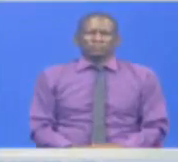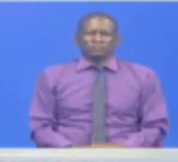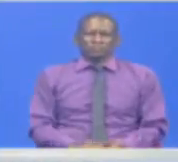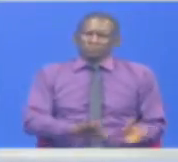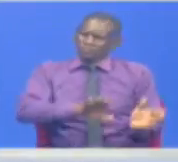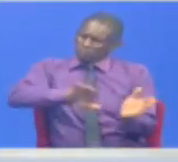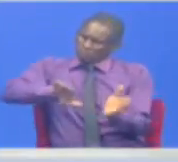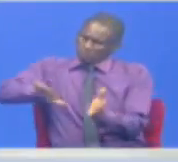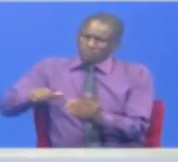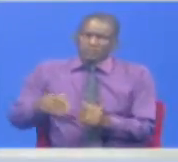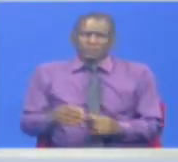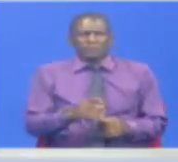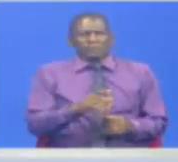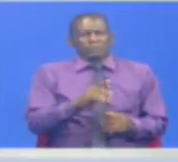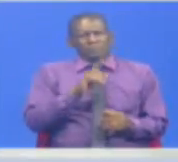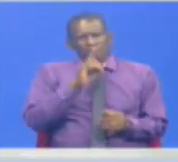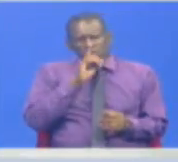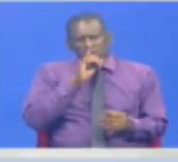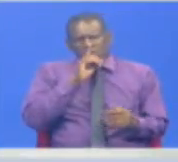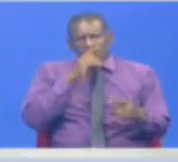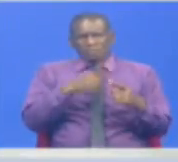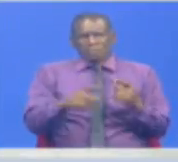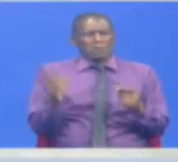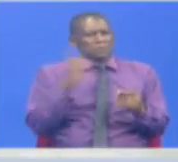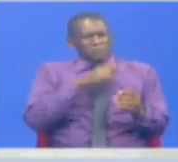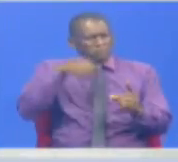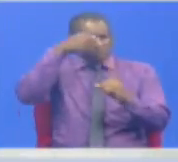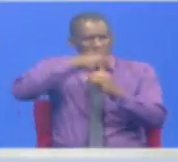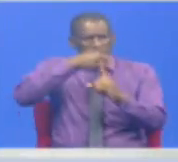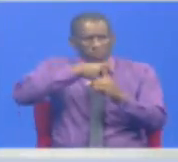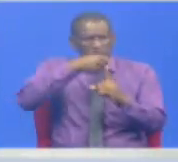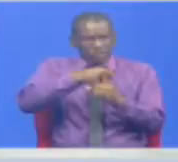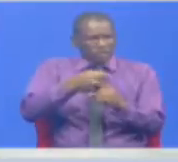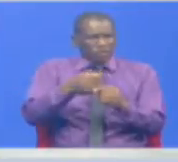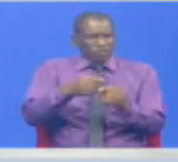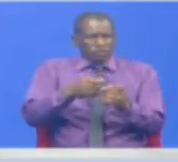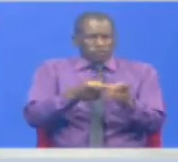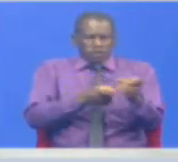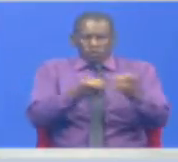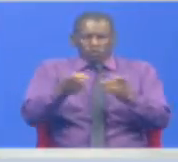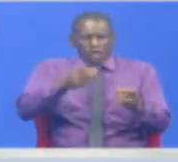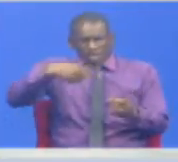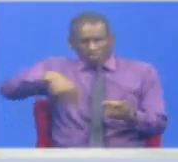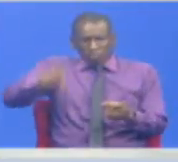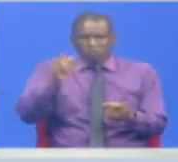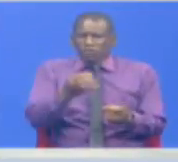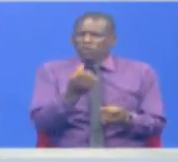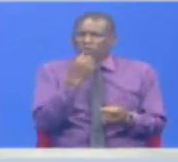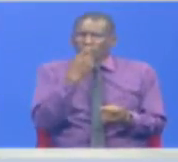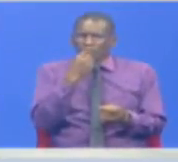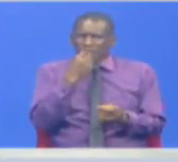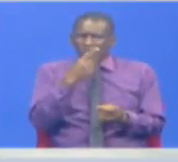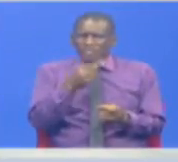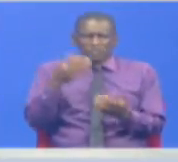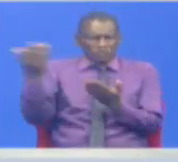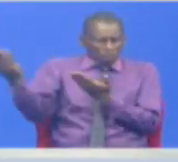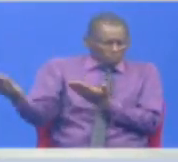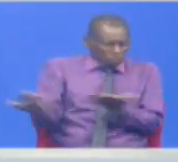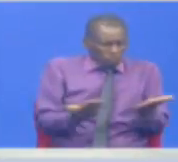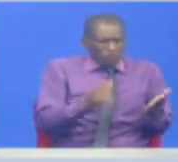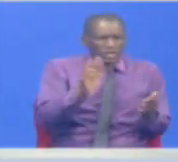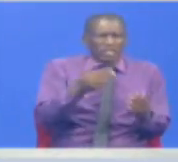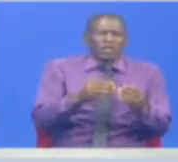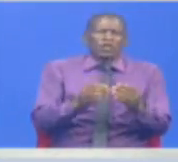A silent but vicious war over the regulation and approval of medicine imports worth billions of